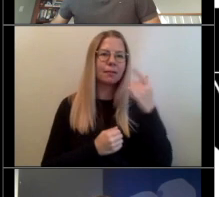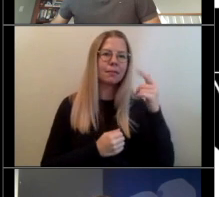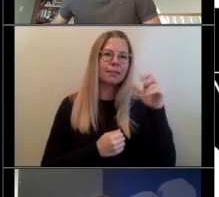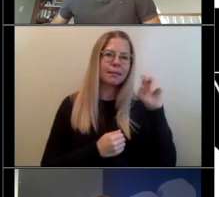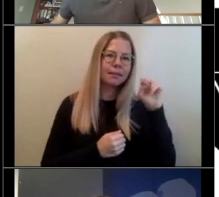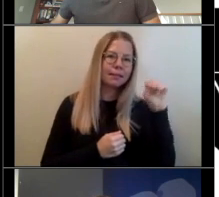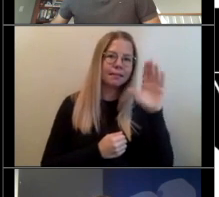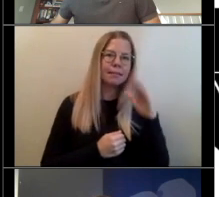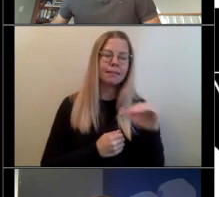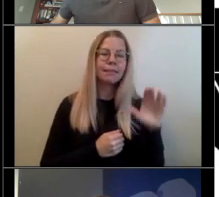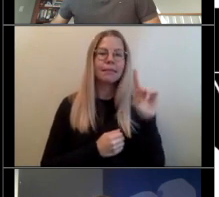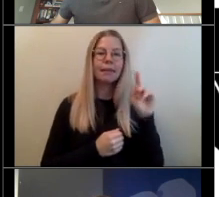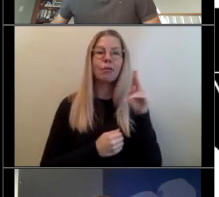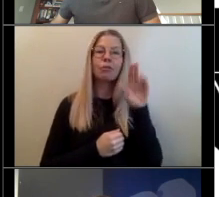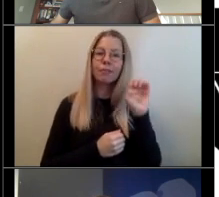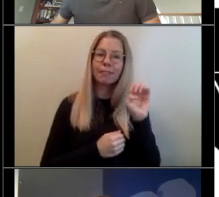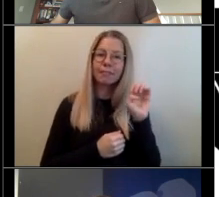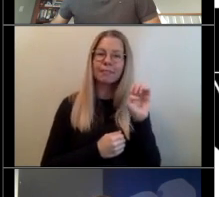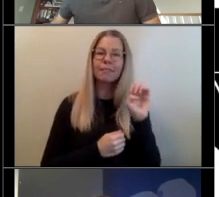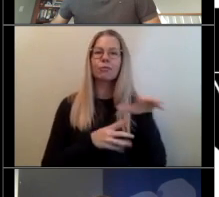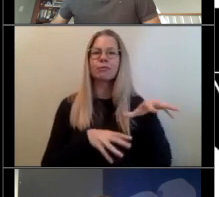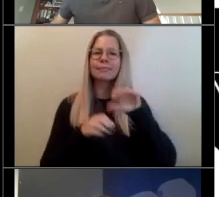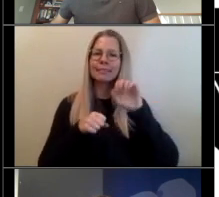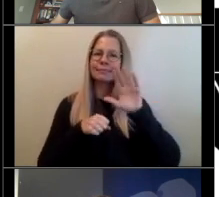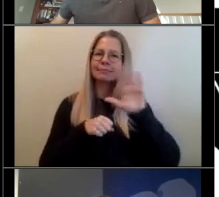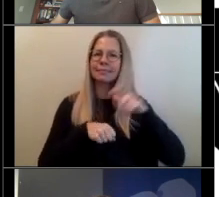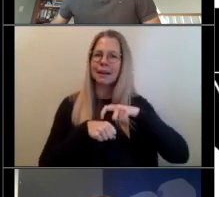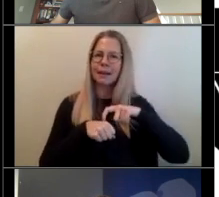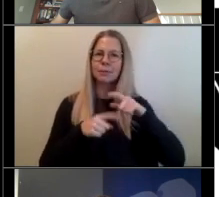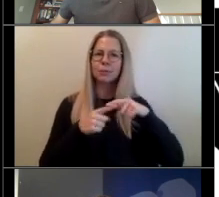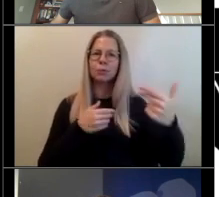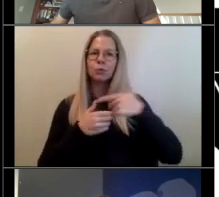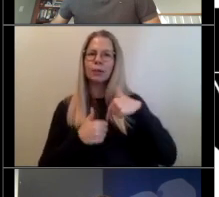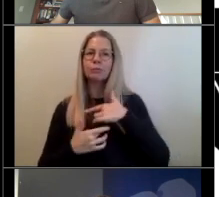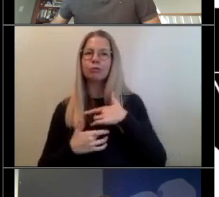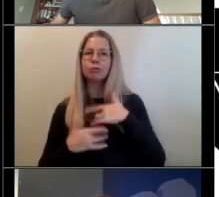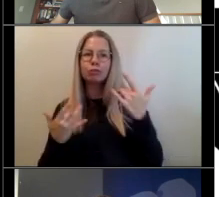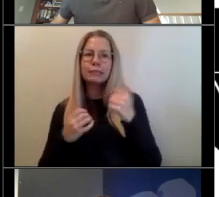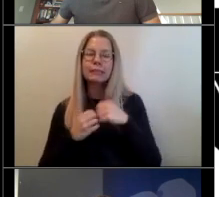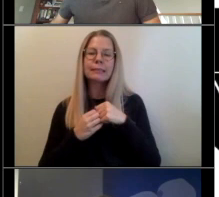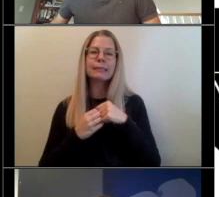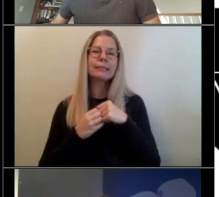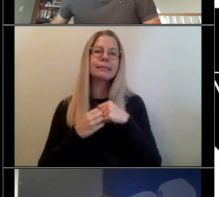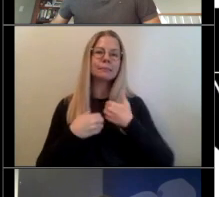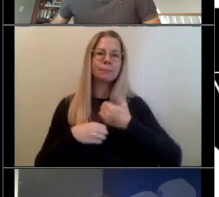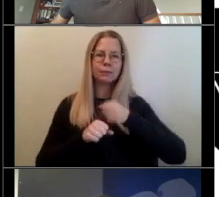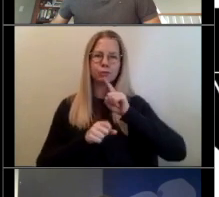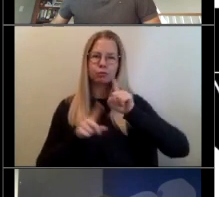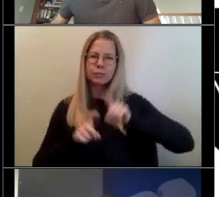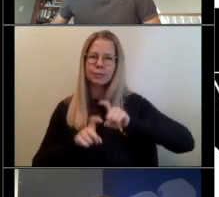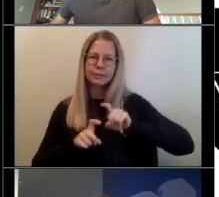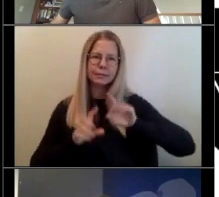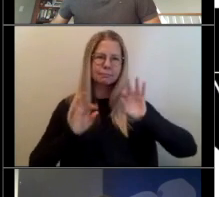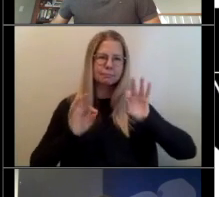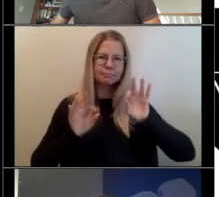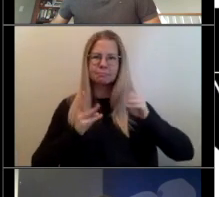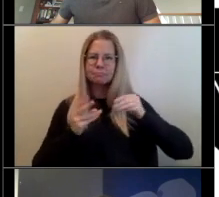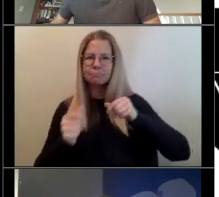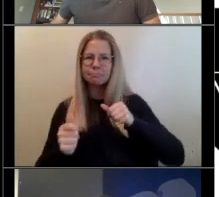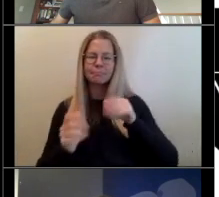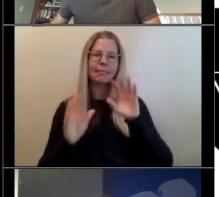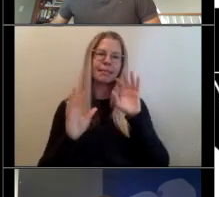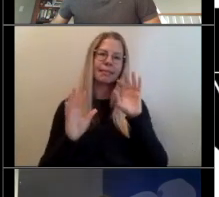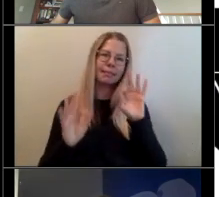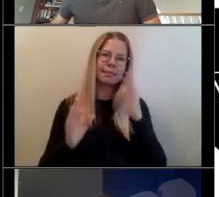making the time to come on early, to have that extra trial run, which is